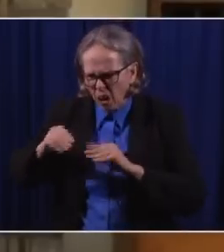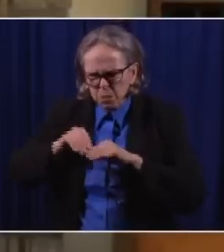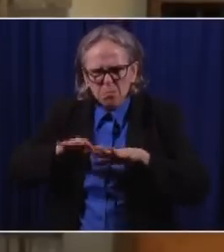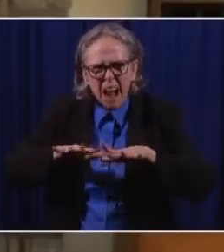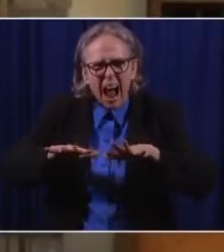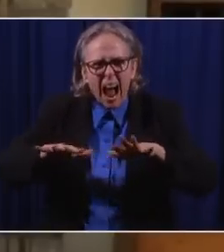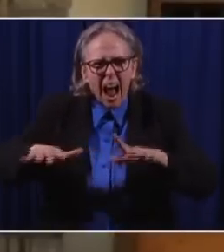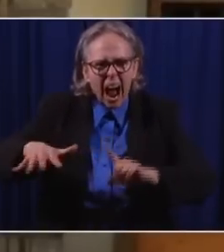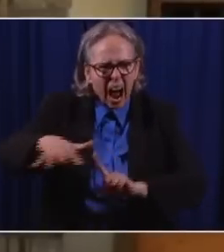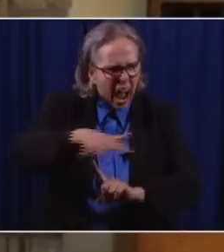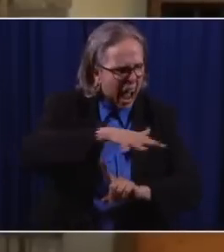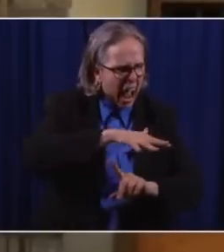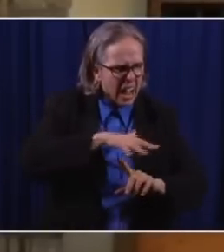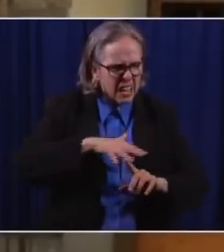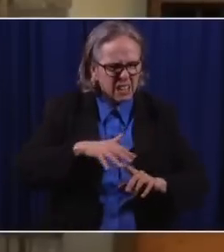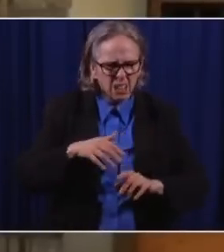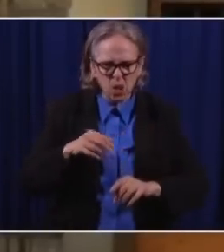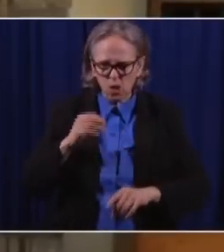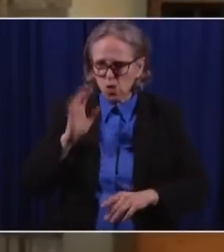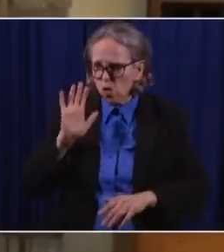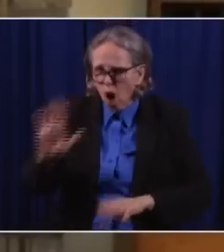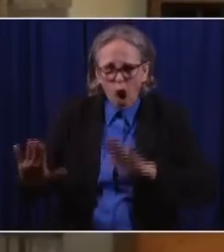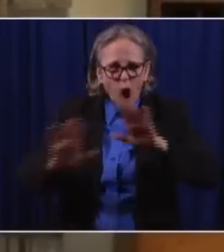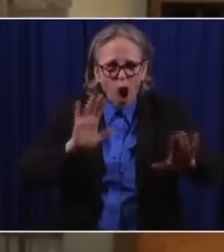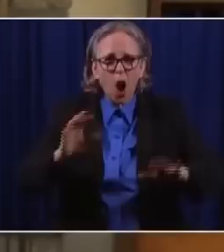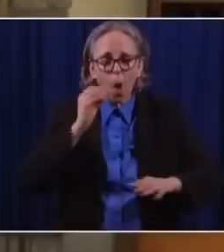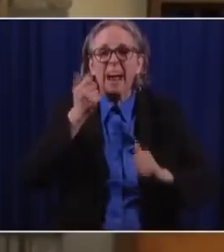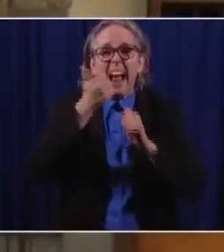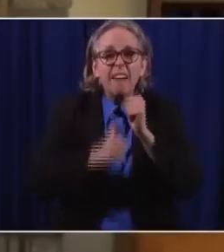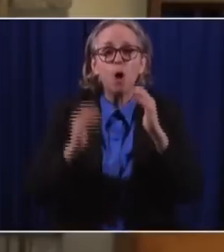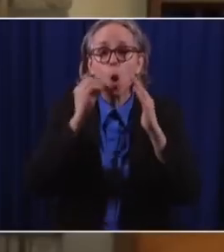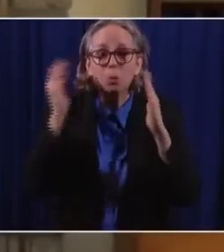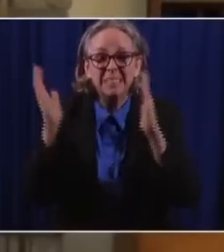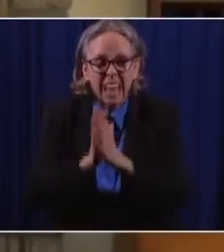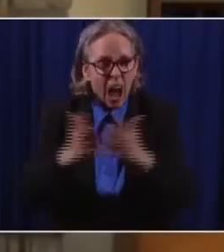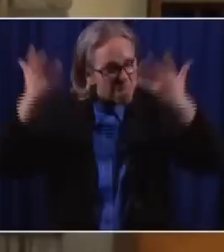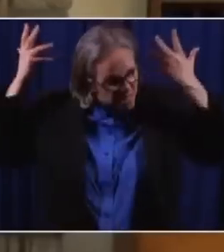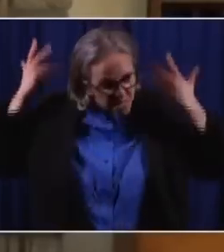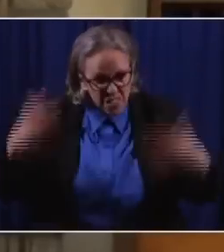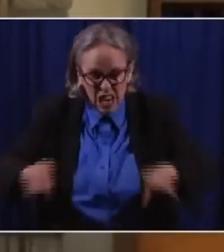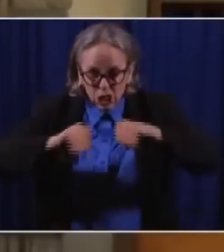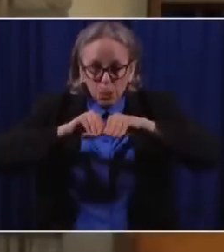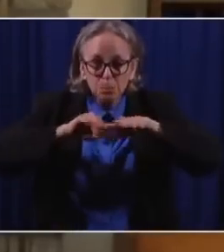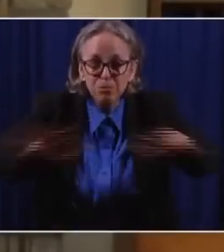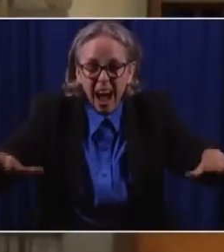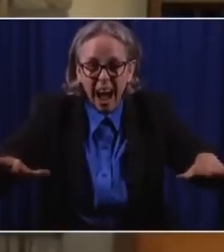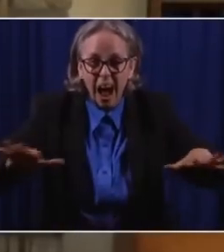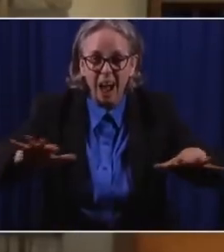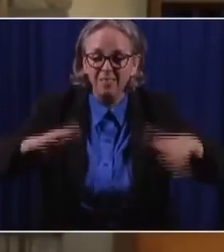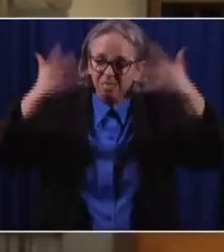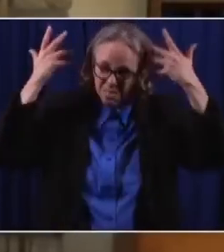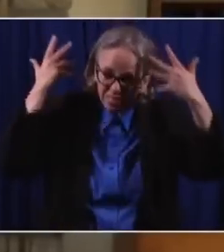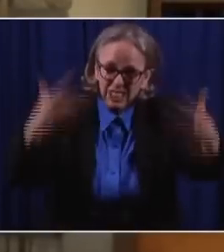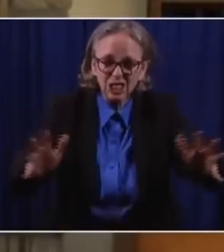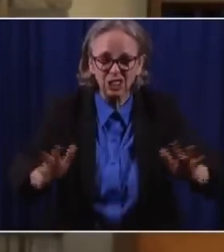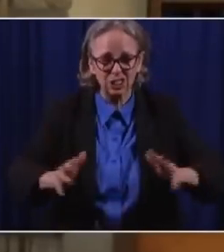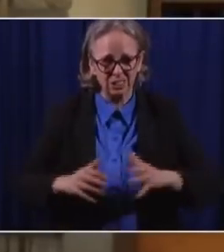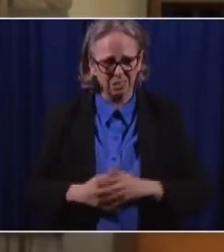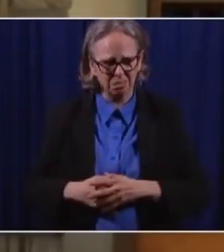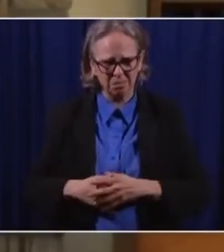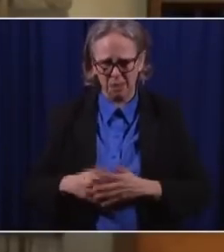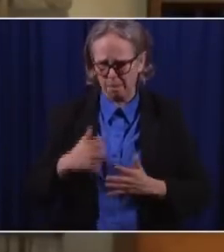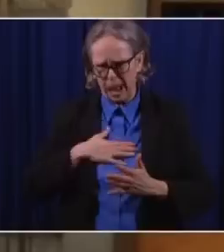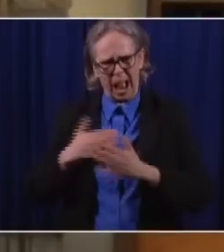spread. So again, part of my job is to let people know exactly where we are.